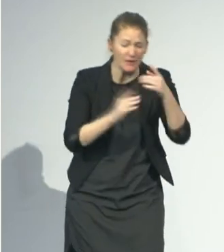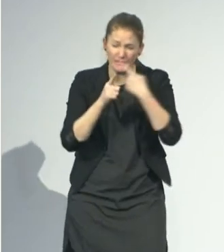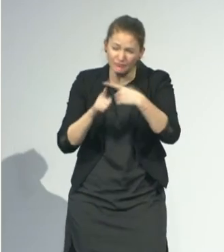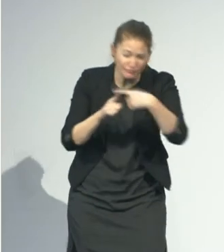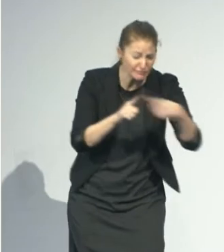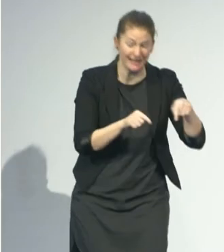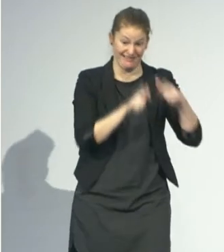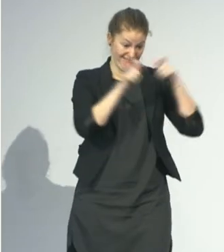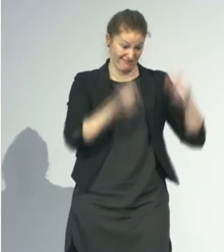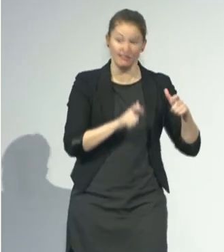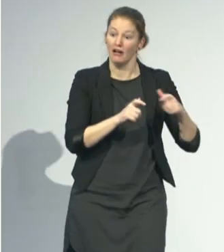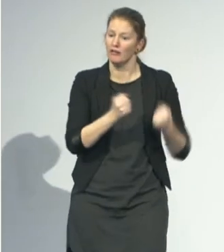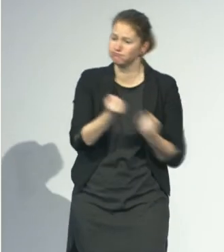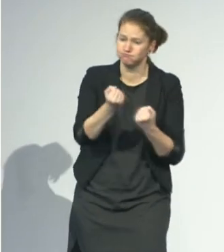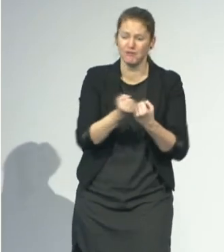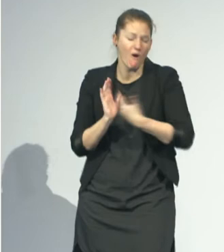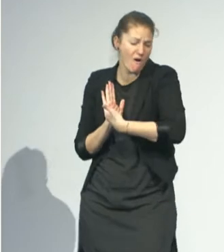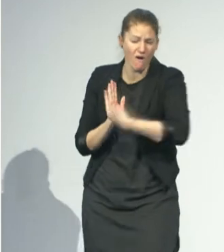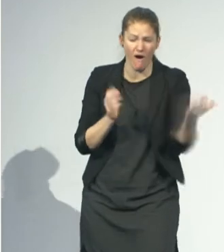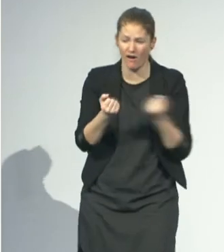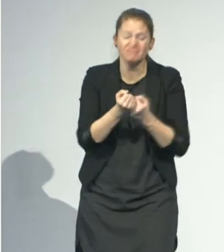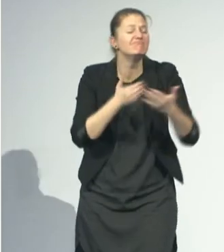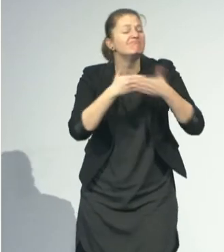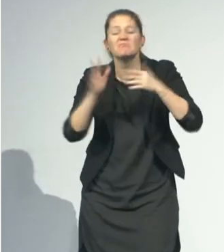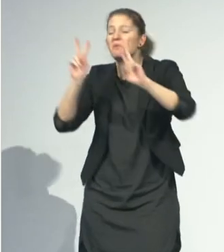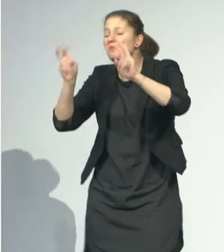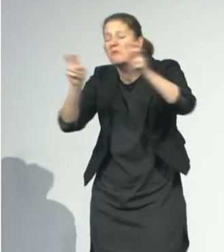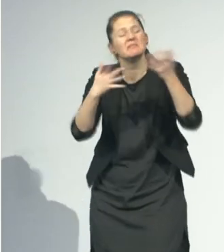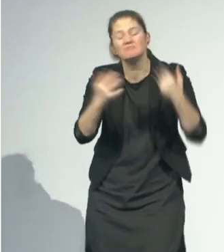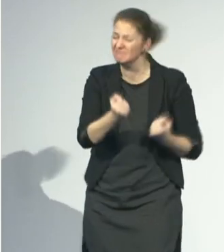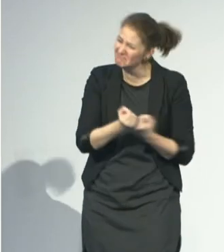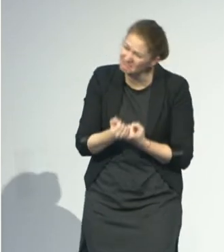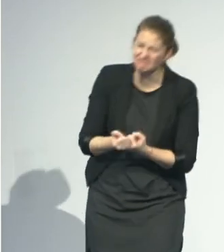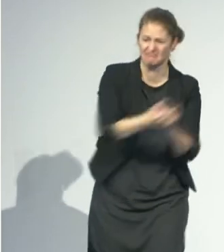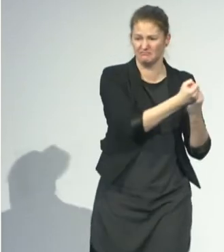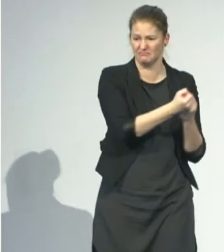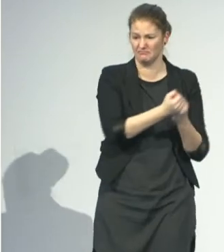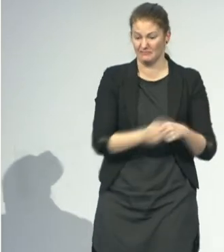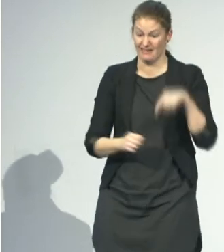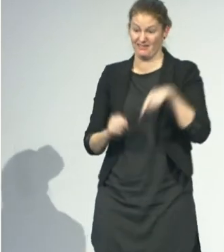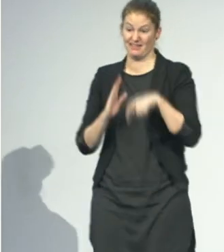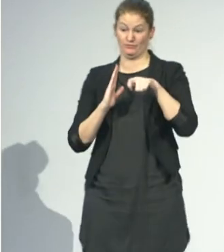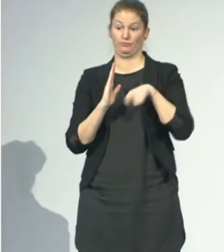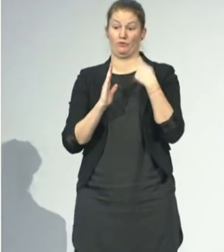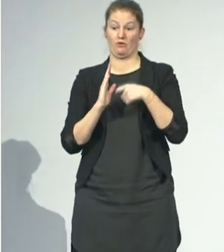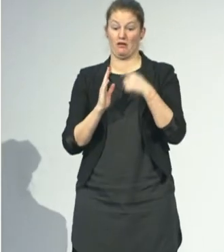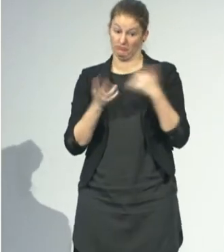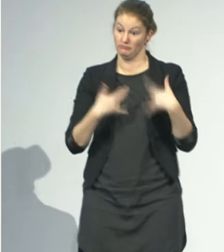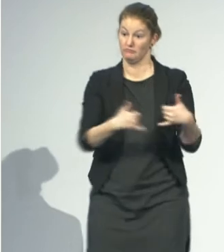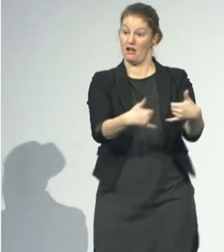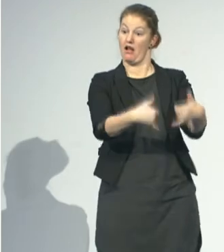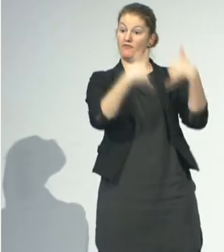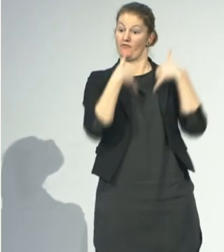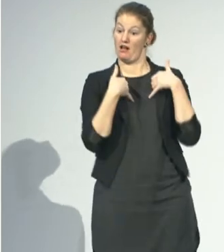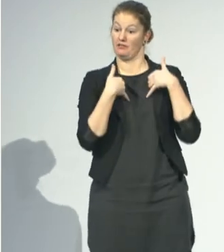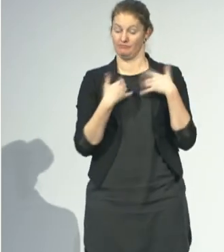reason. Here in Zero Project, we were awarded 3 times in